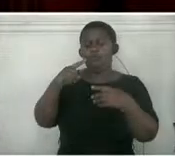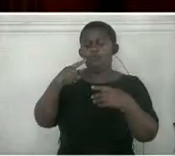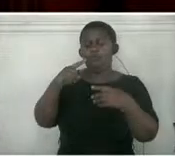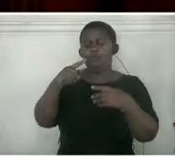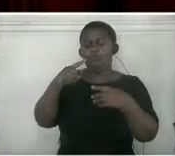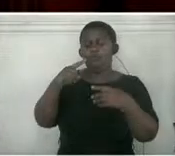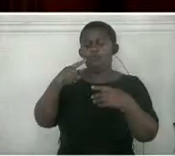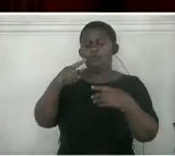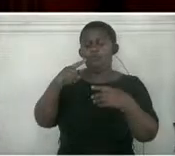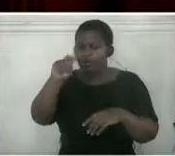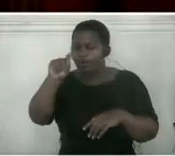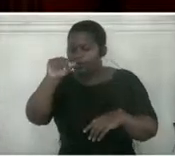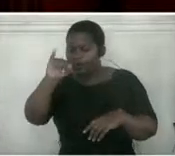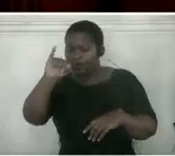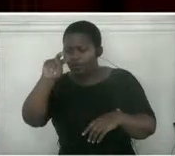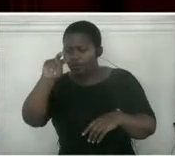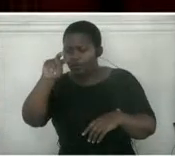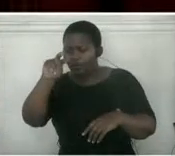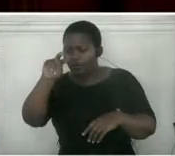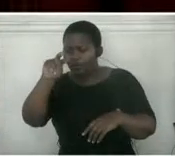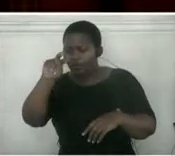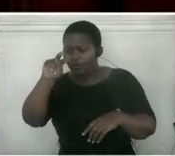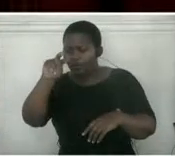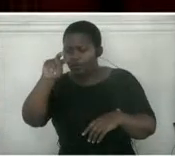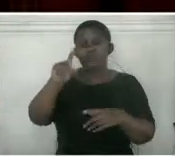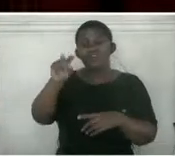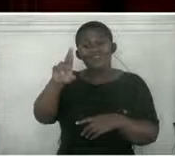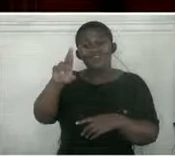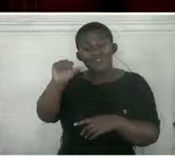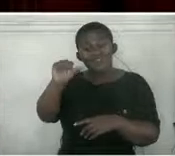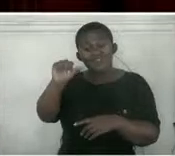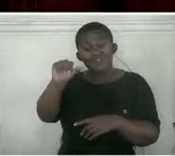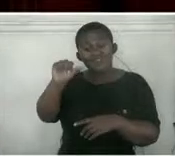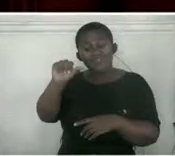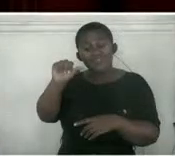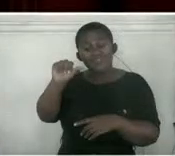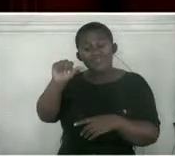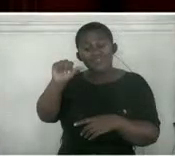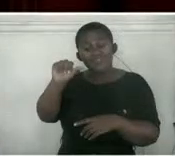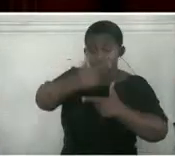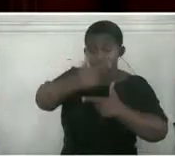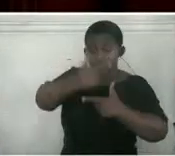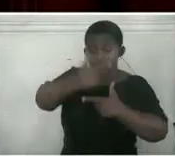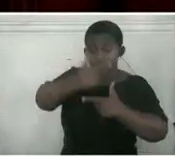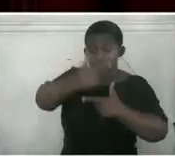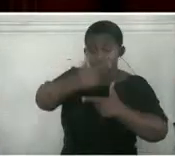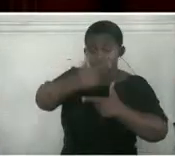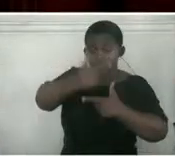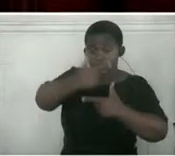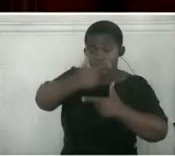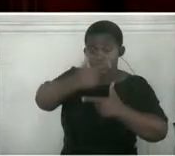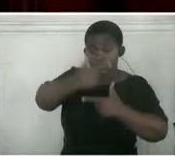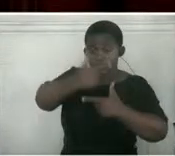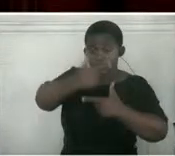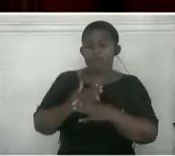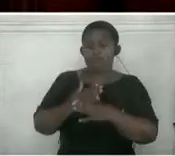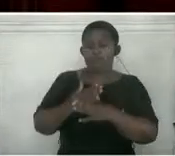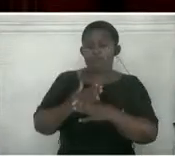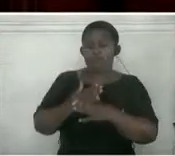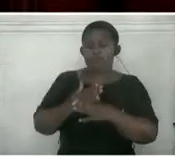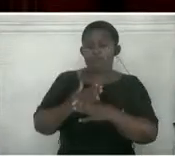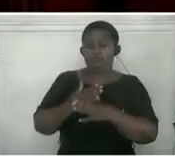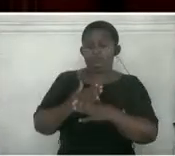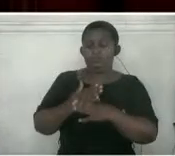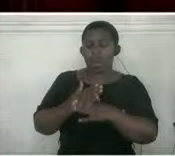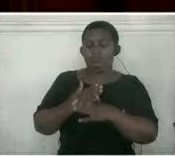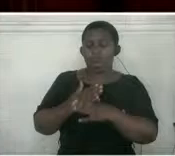containers. Transnet is working to ensure that this is implemented, is working on appointing an